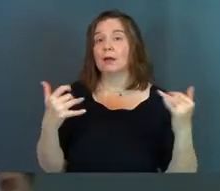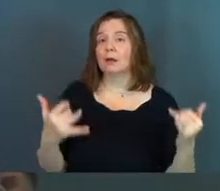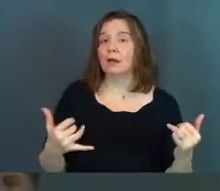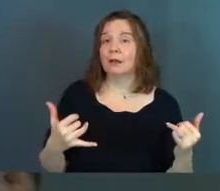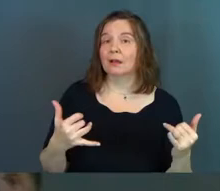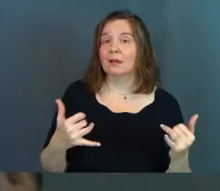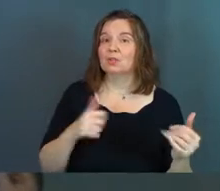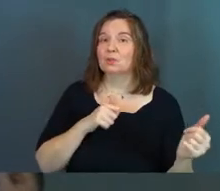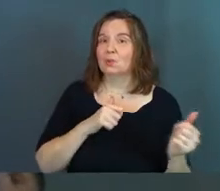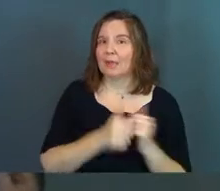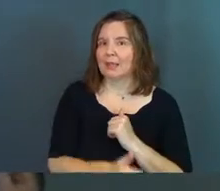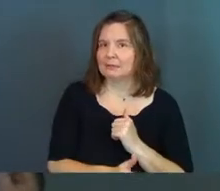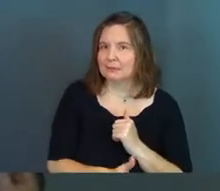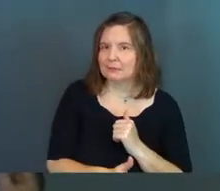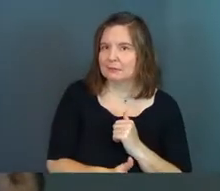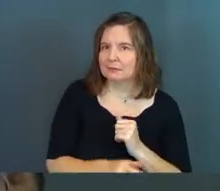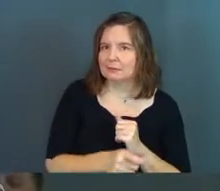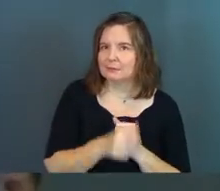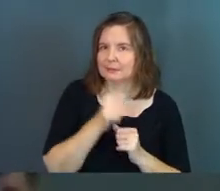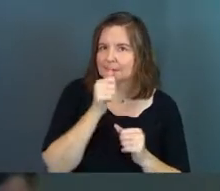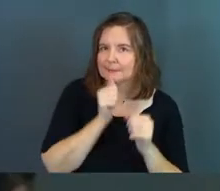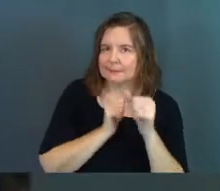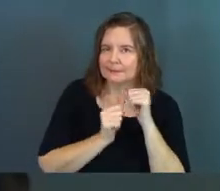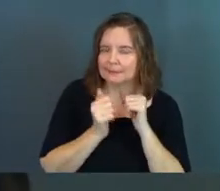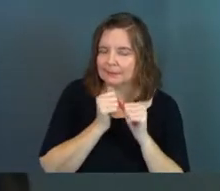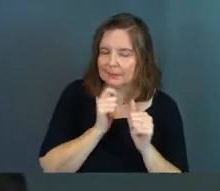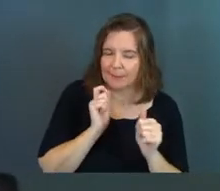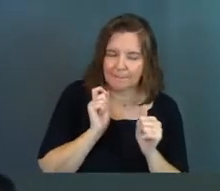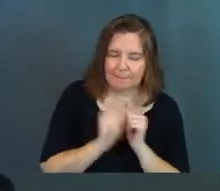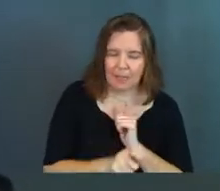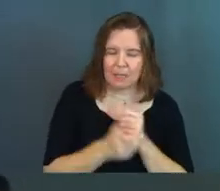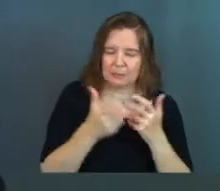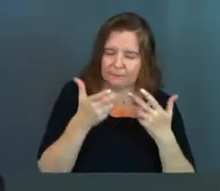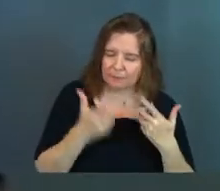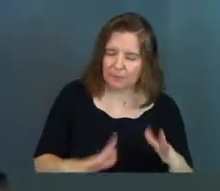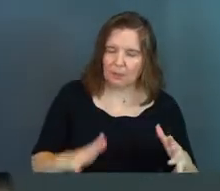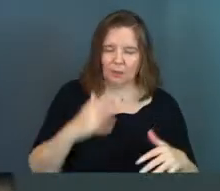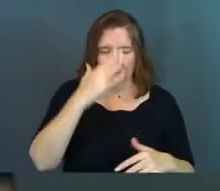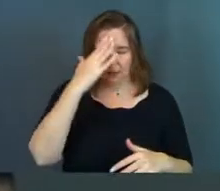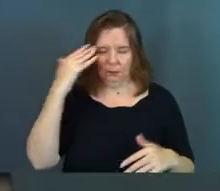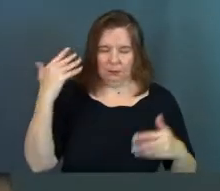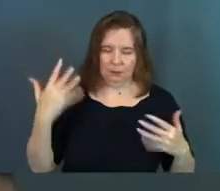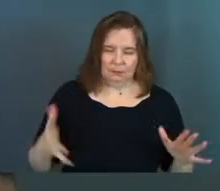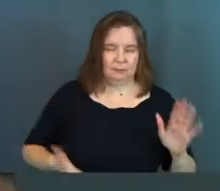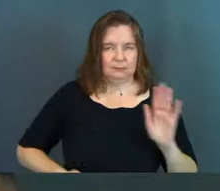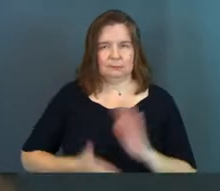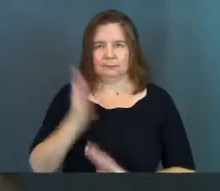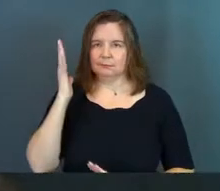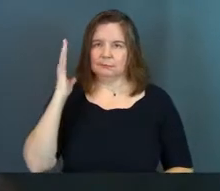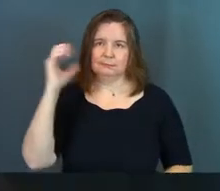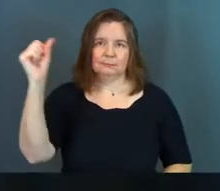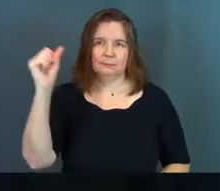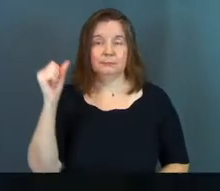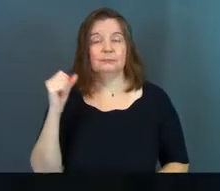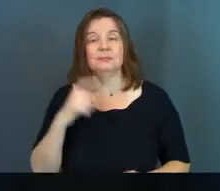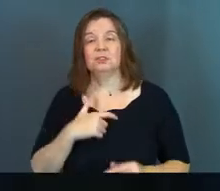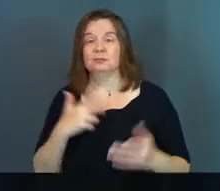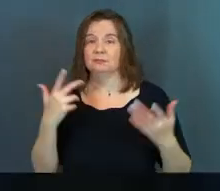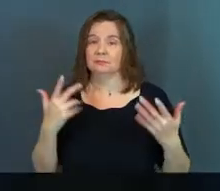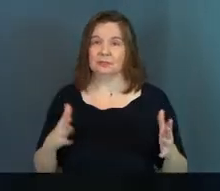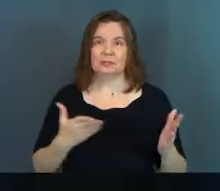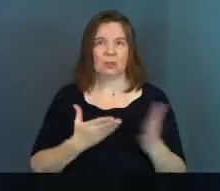is to pass. To get through the class, get the grade needed to get out, okay? Just